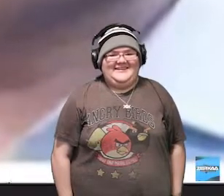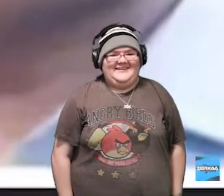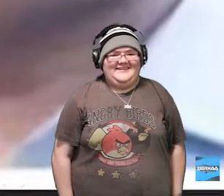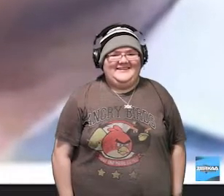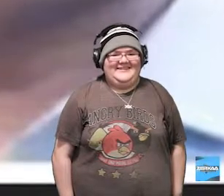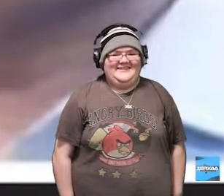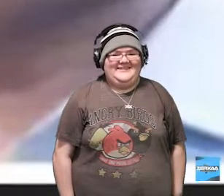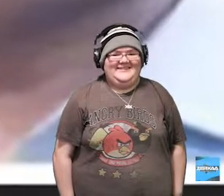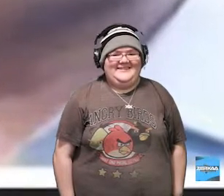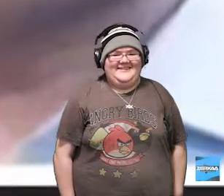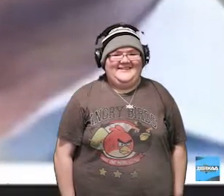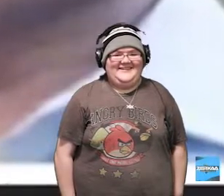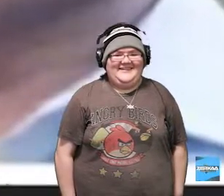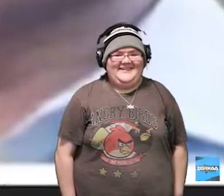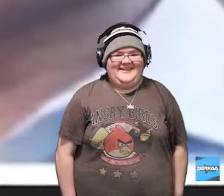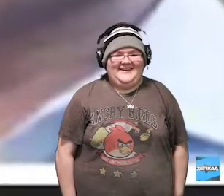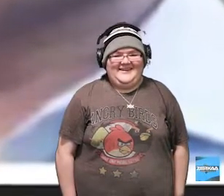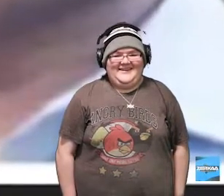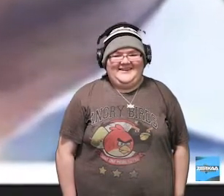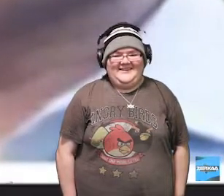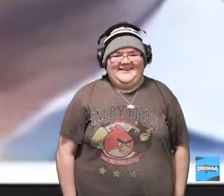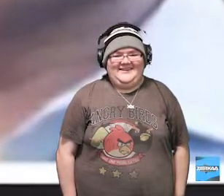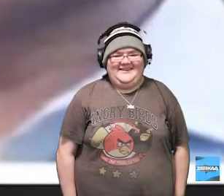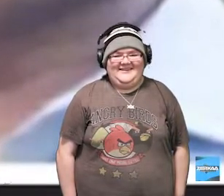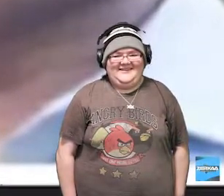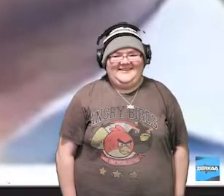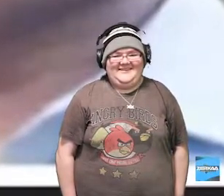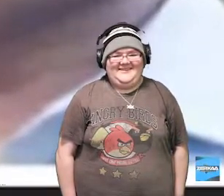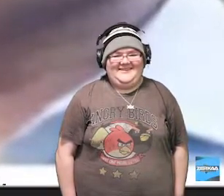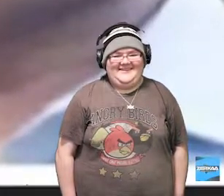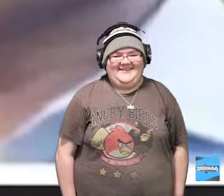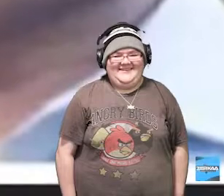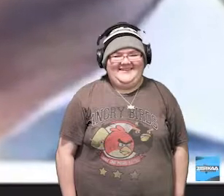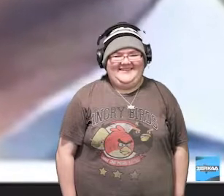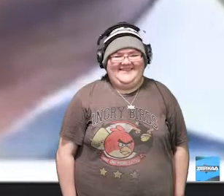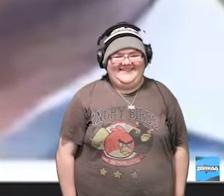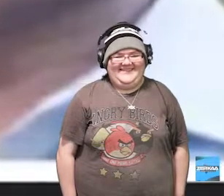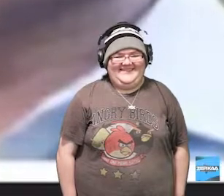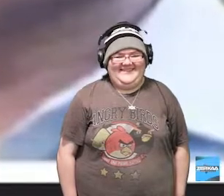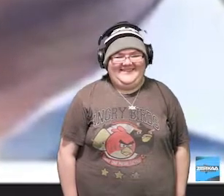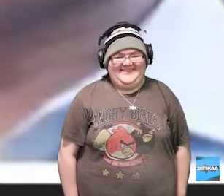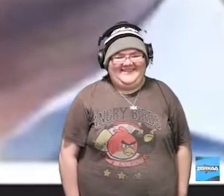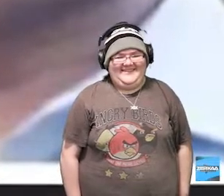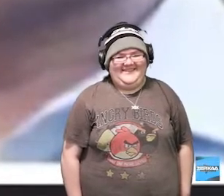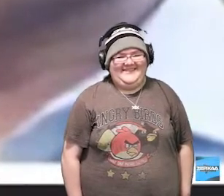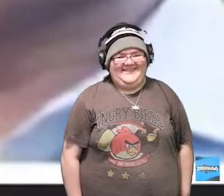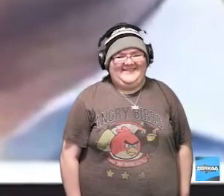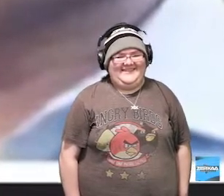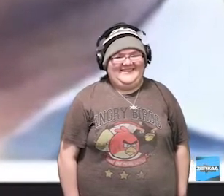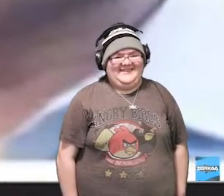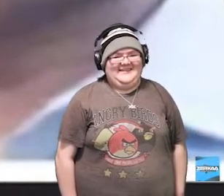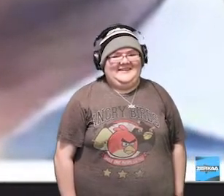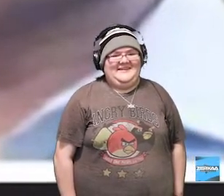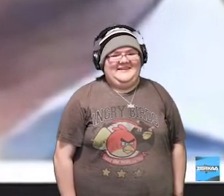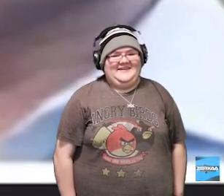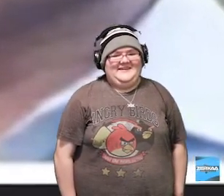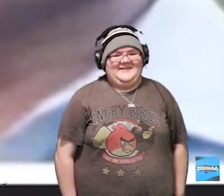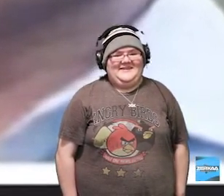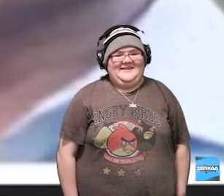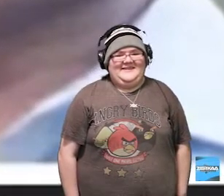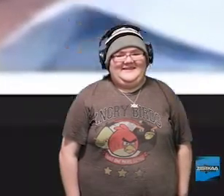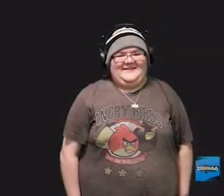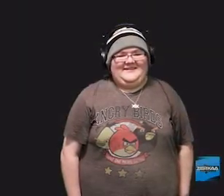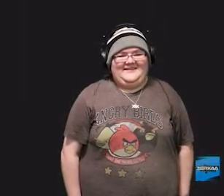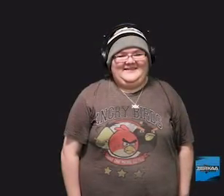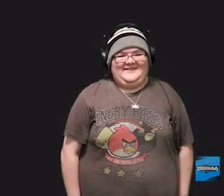That's simply it. I fit this channel. Burn 500 calories in 45 minutes on full body workout. 11 minute burn calories after eating. Burn